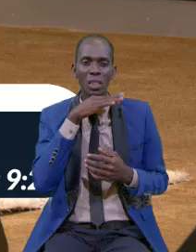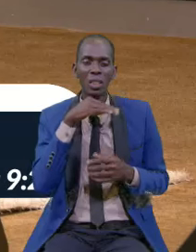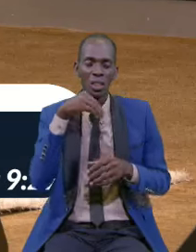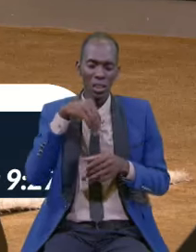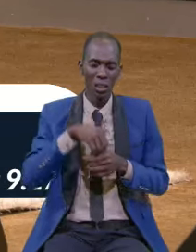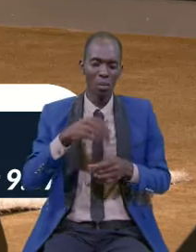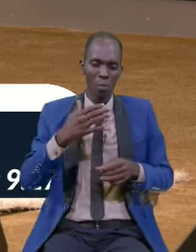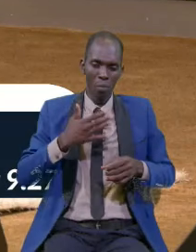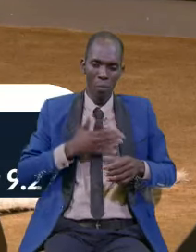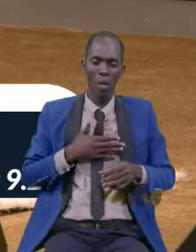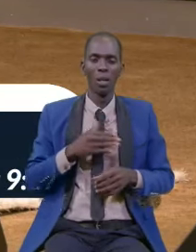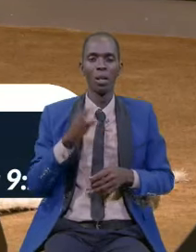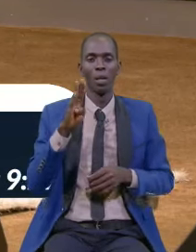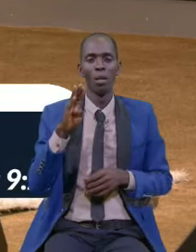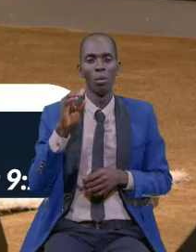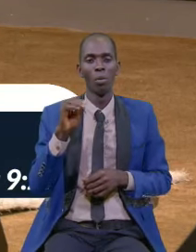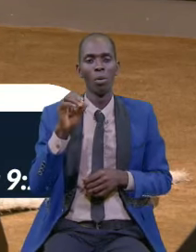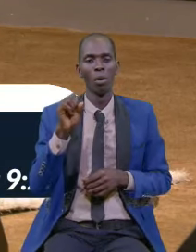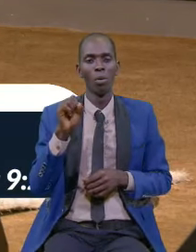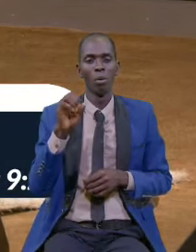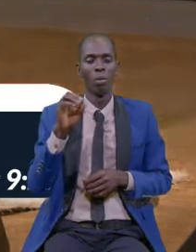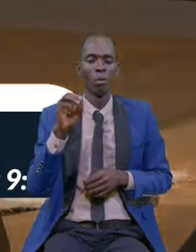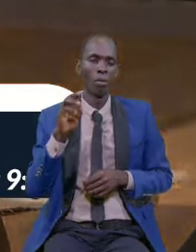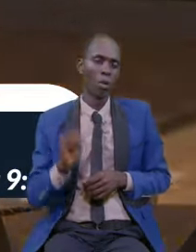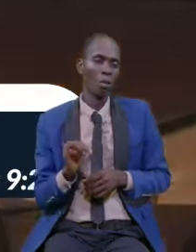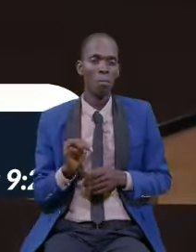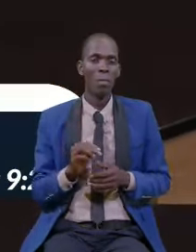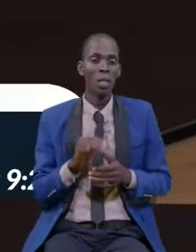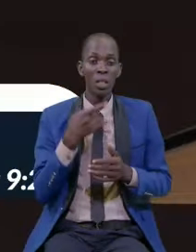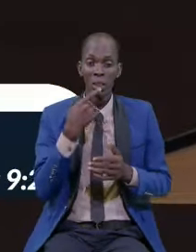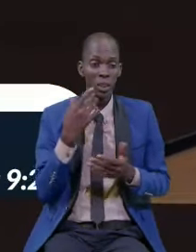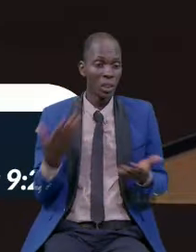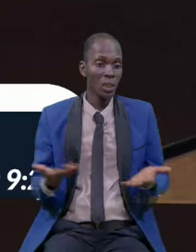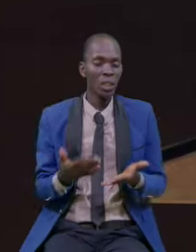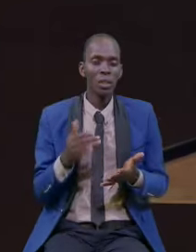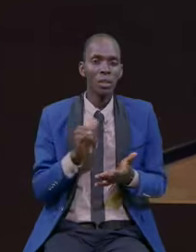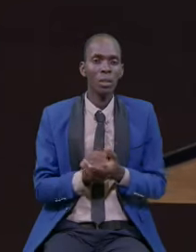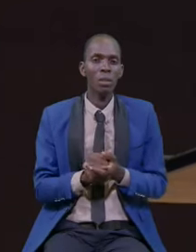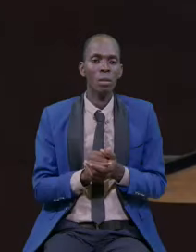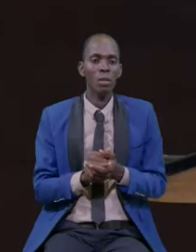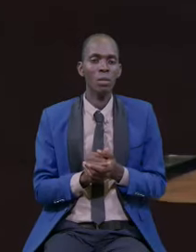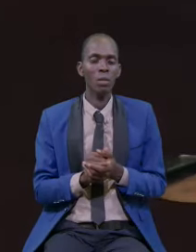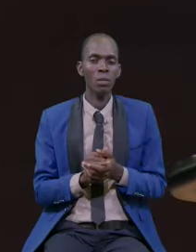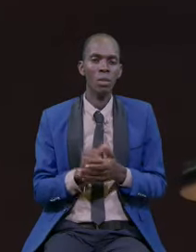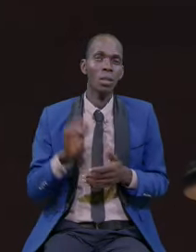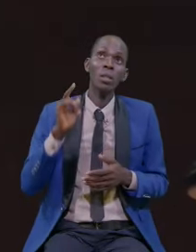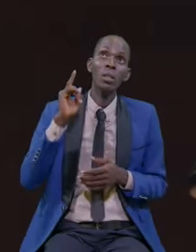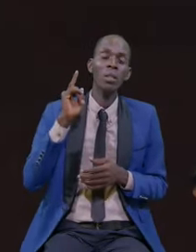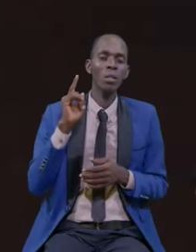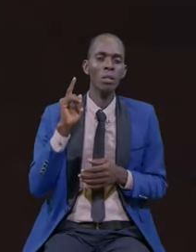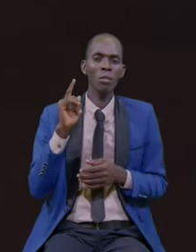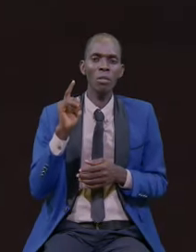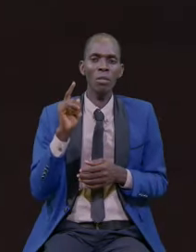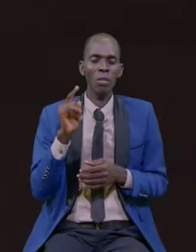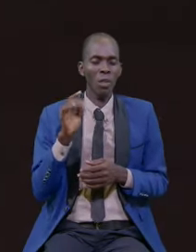bosom. It's telling us, the scripture is telling us that what he did, he hid his iniquity,